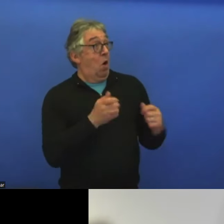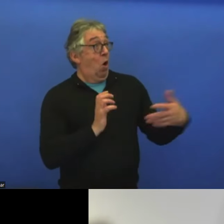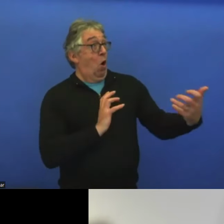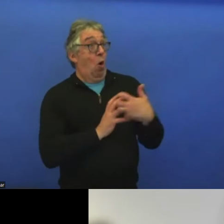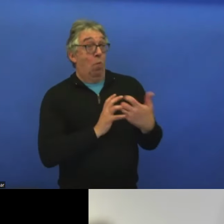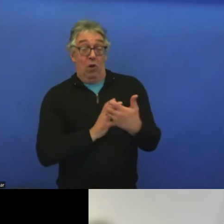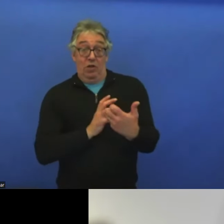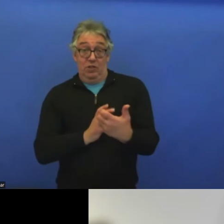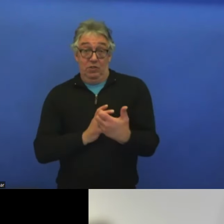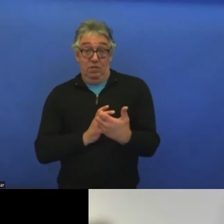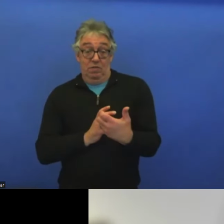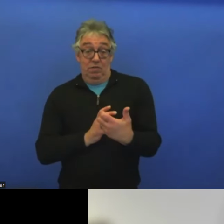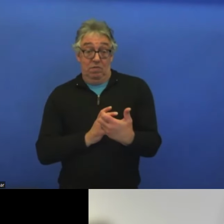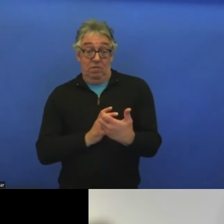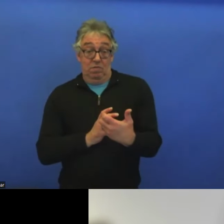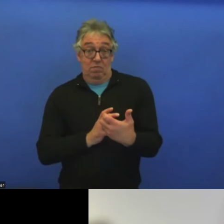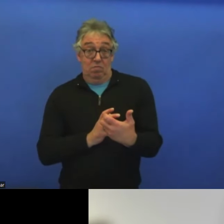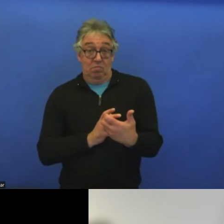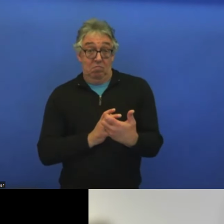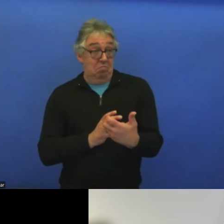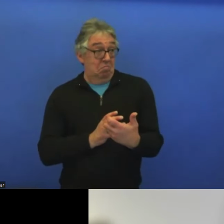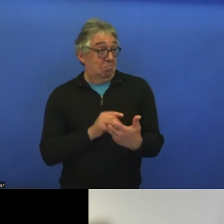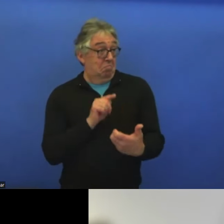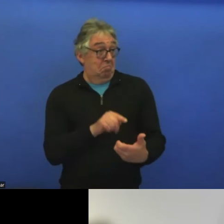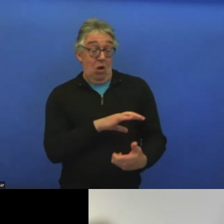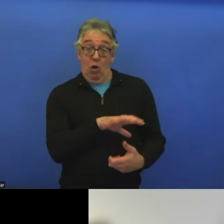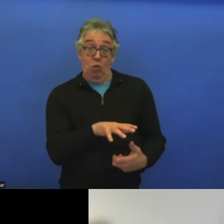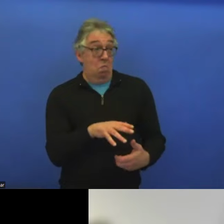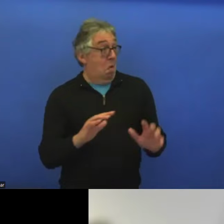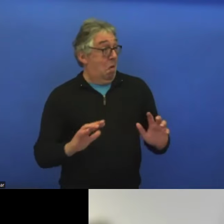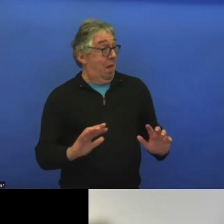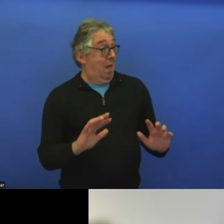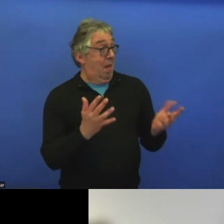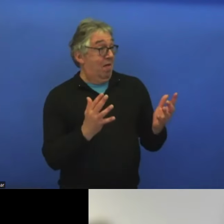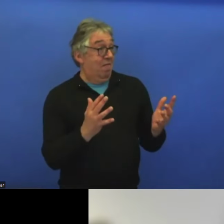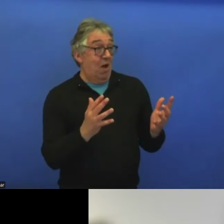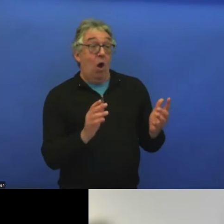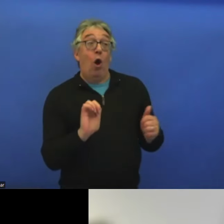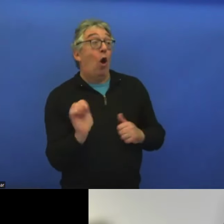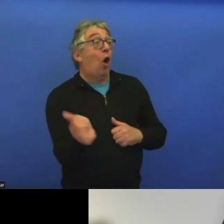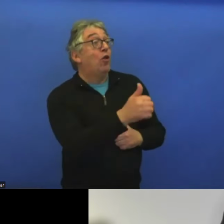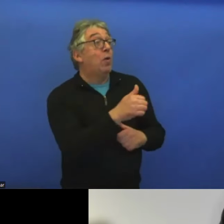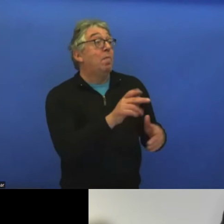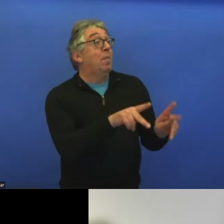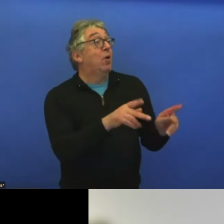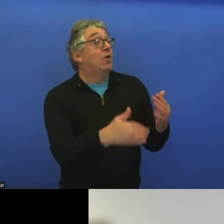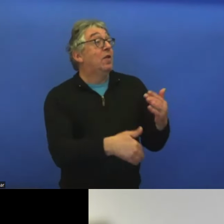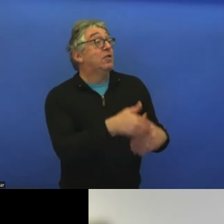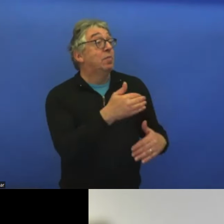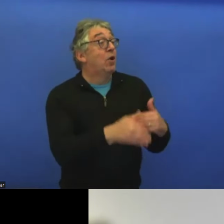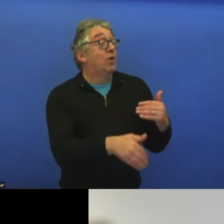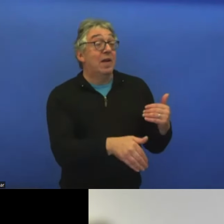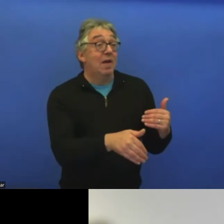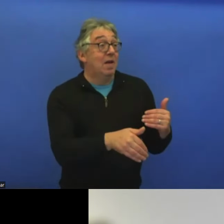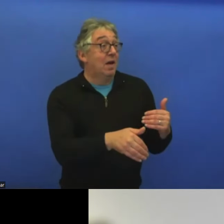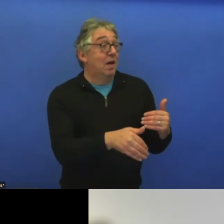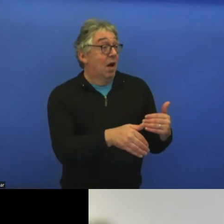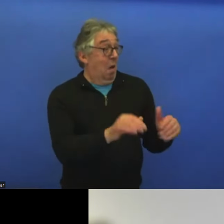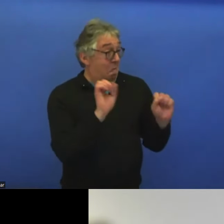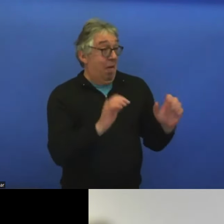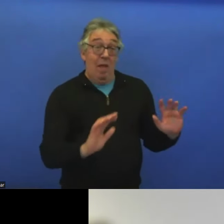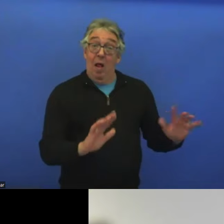with disabilities, so you can live normally in that country as a disabled person, then your file will not be considered